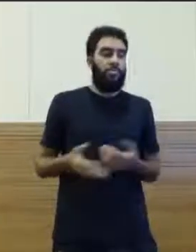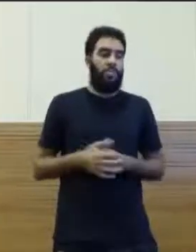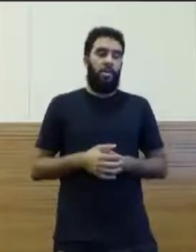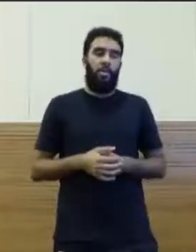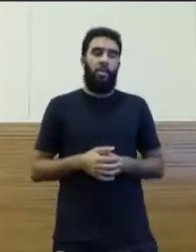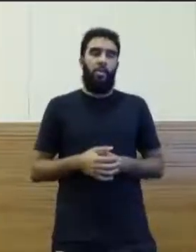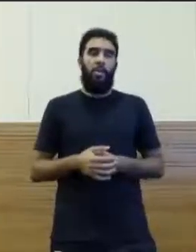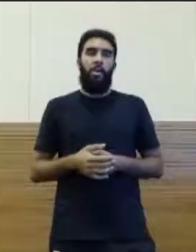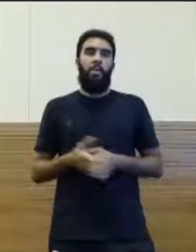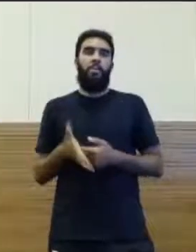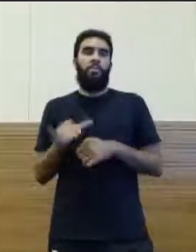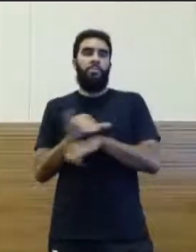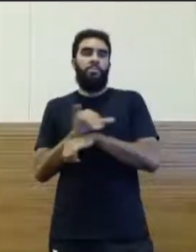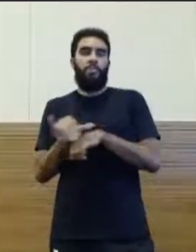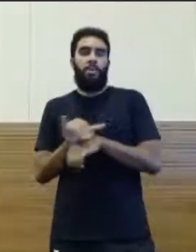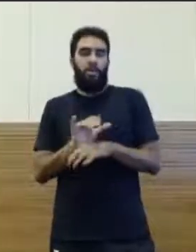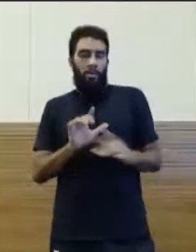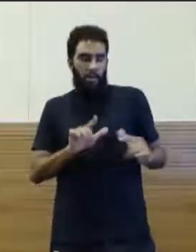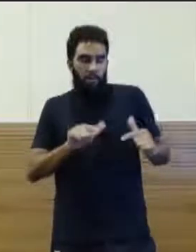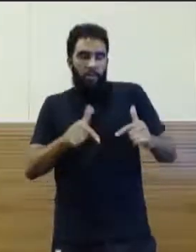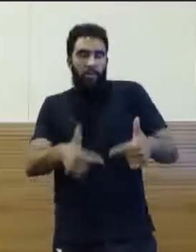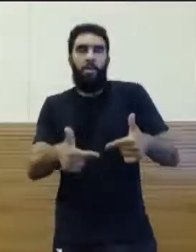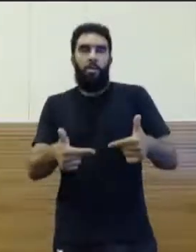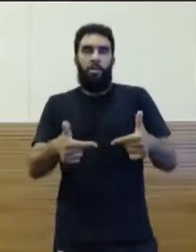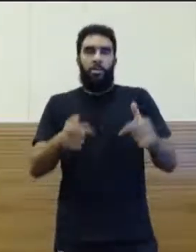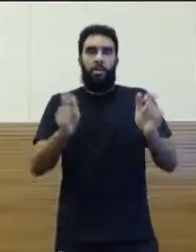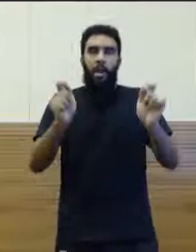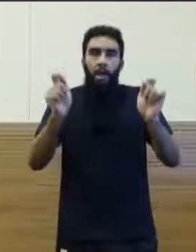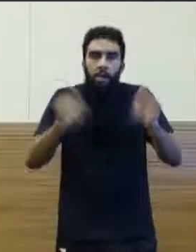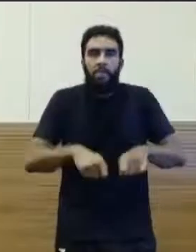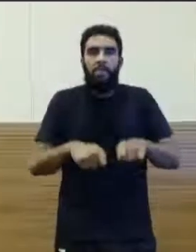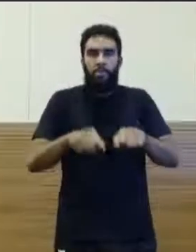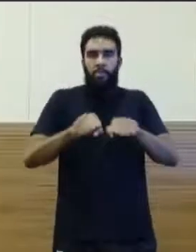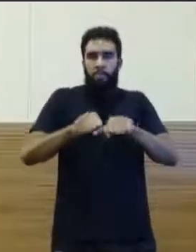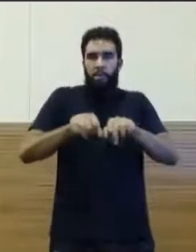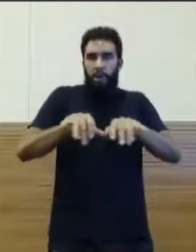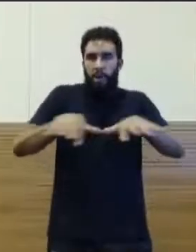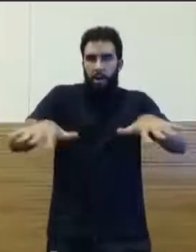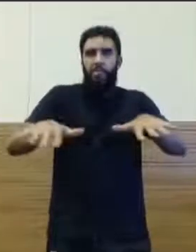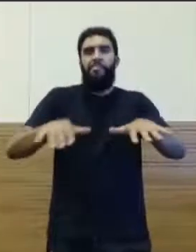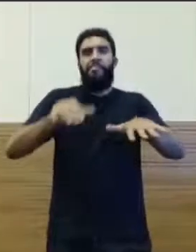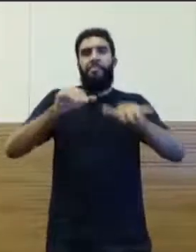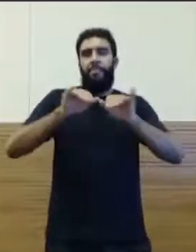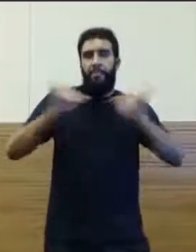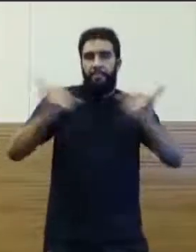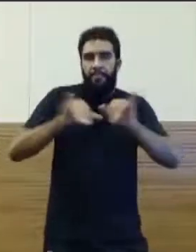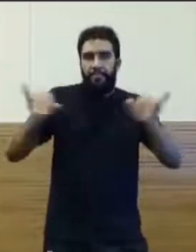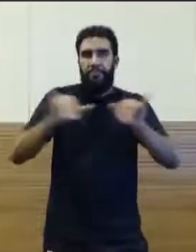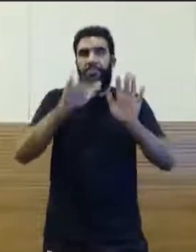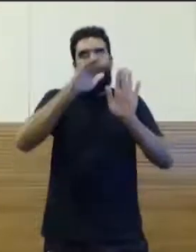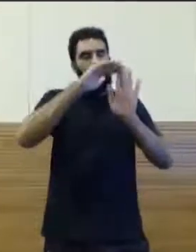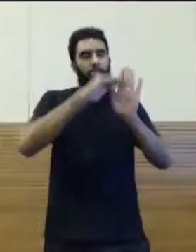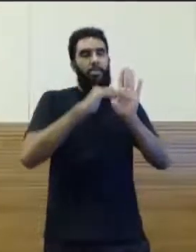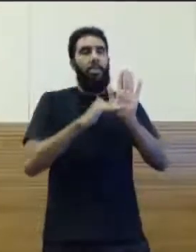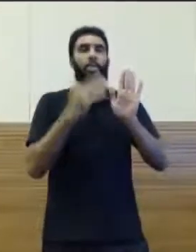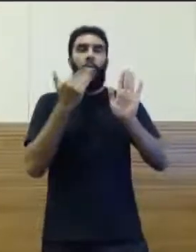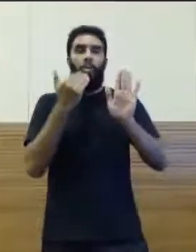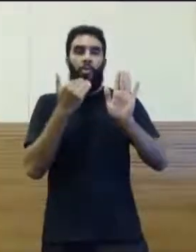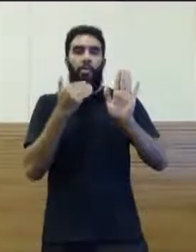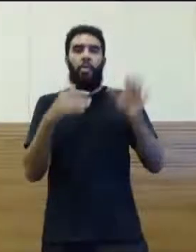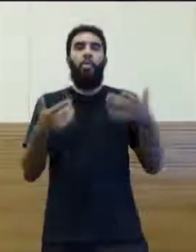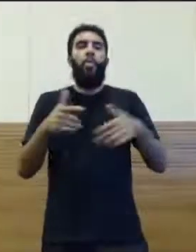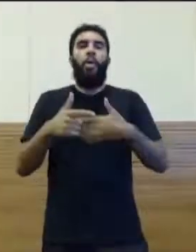technical committees. What is the strategic part? What lines of actions that would allow us to give publicity all